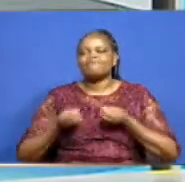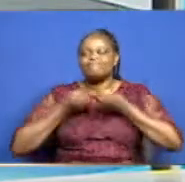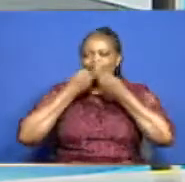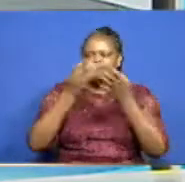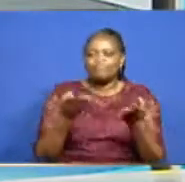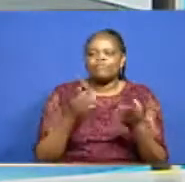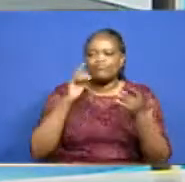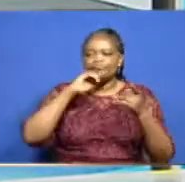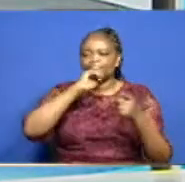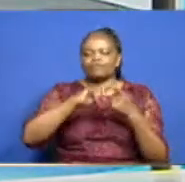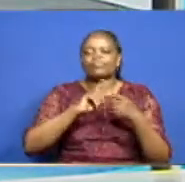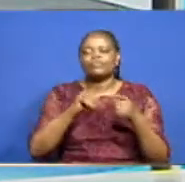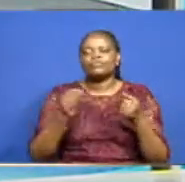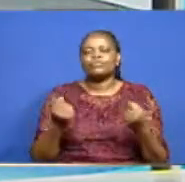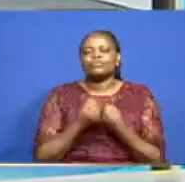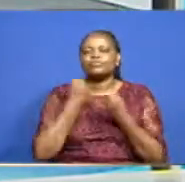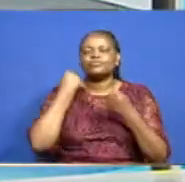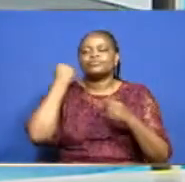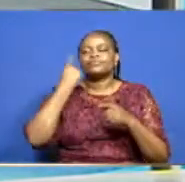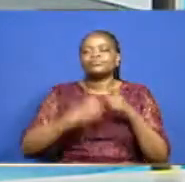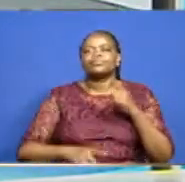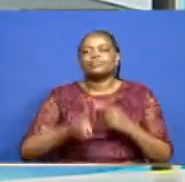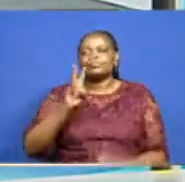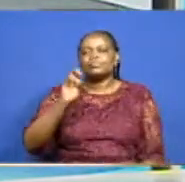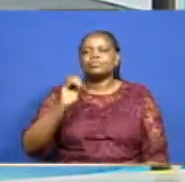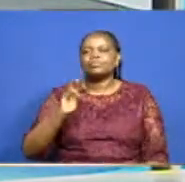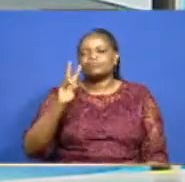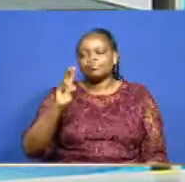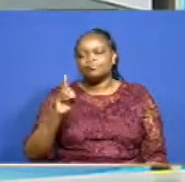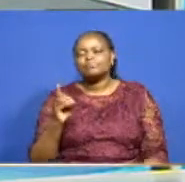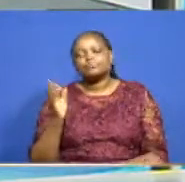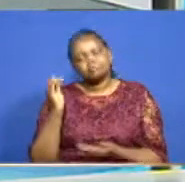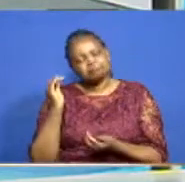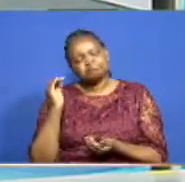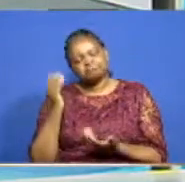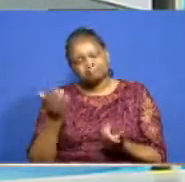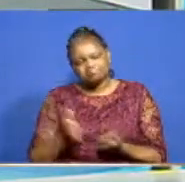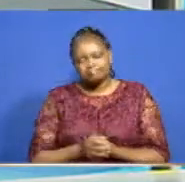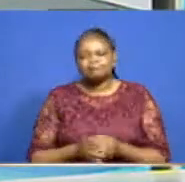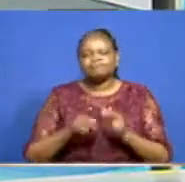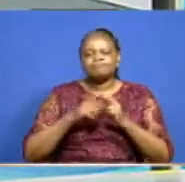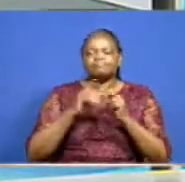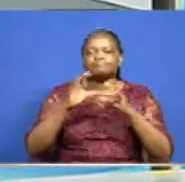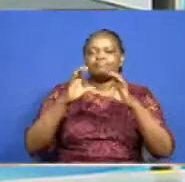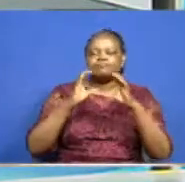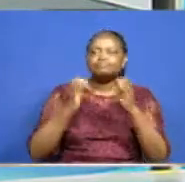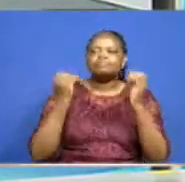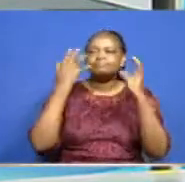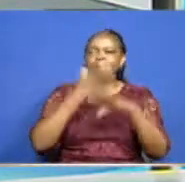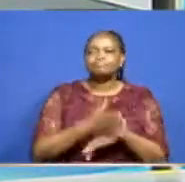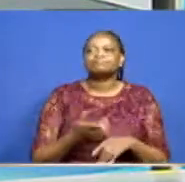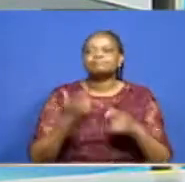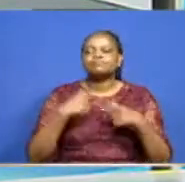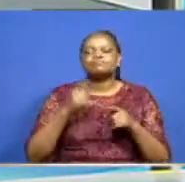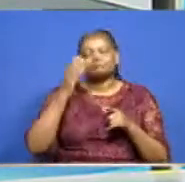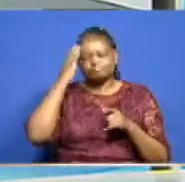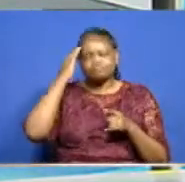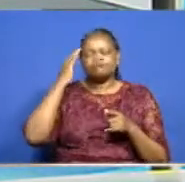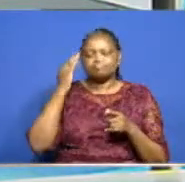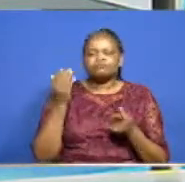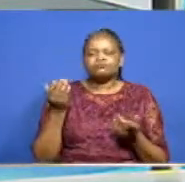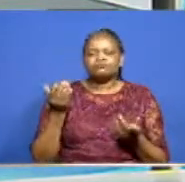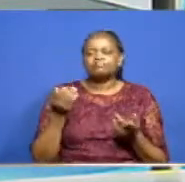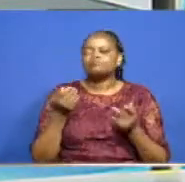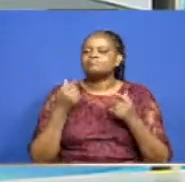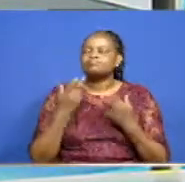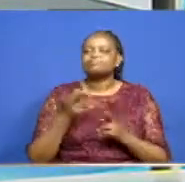in the year 2021, most probably. So we want to begin our conversation after we let you know what we are also tracking